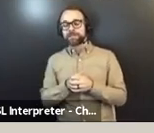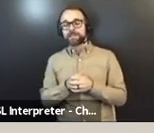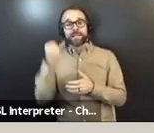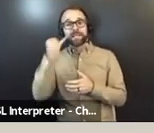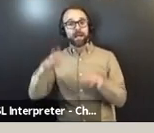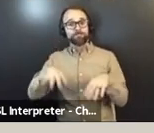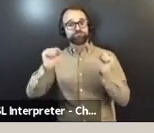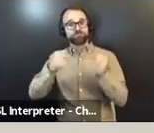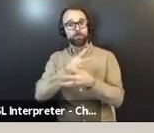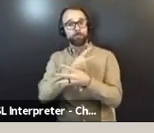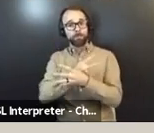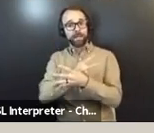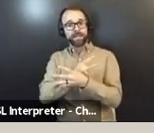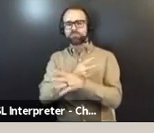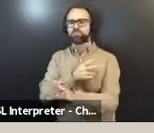my master's,